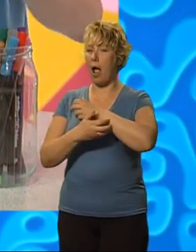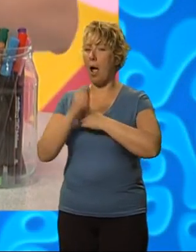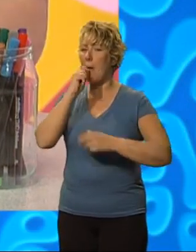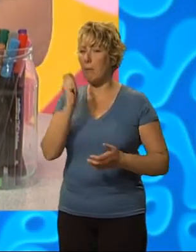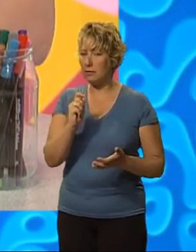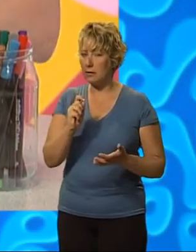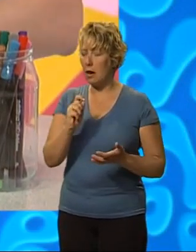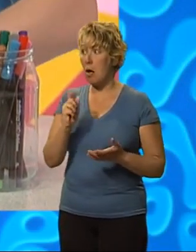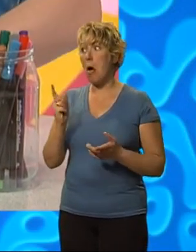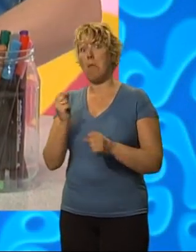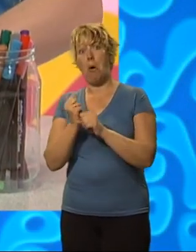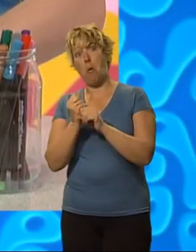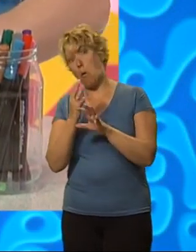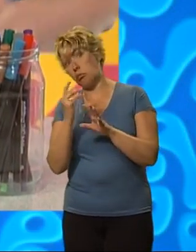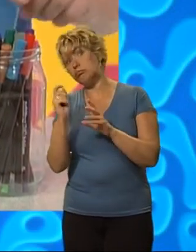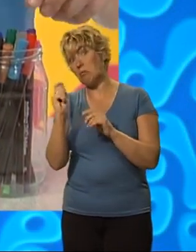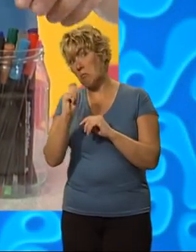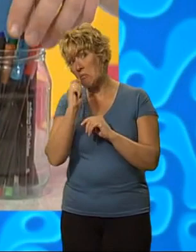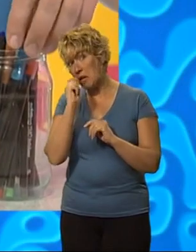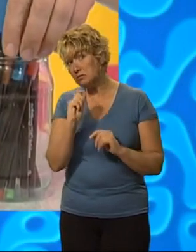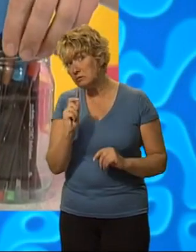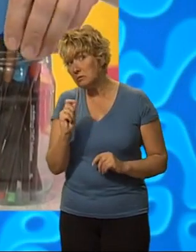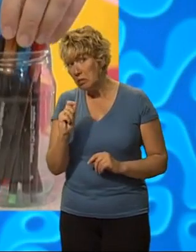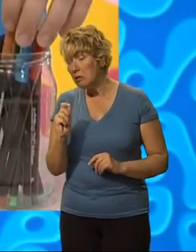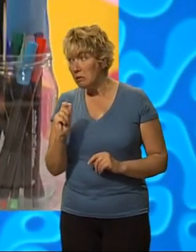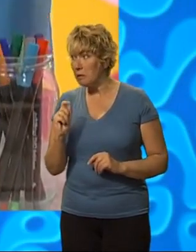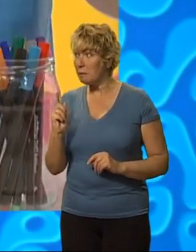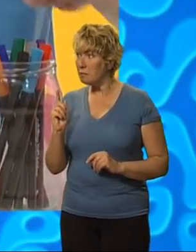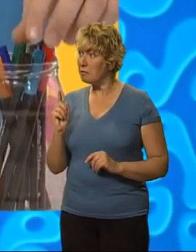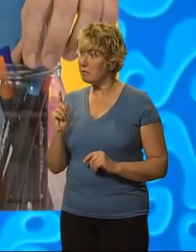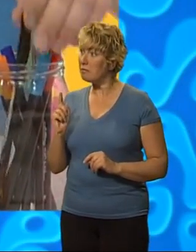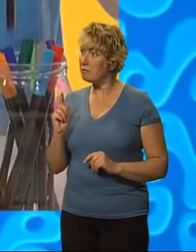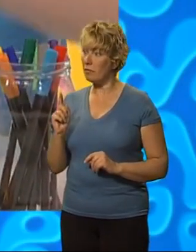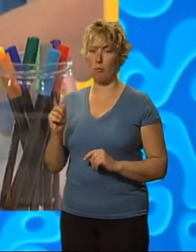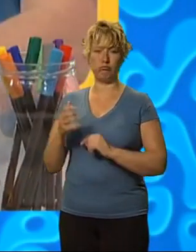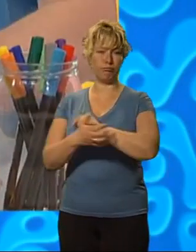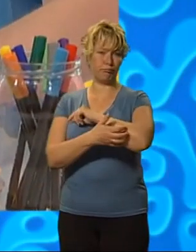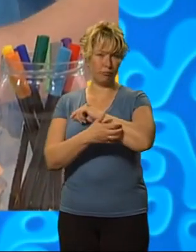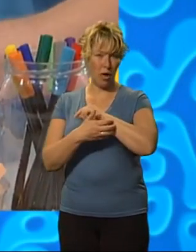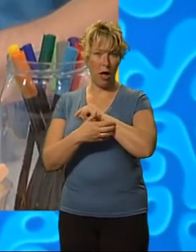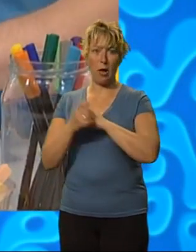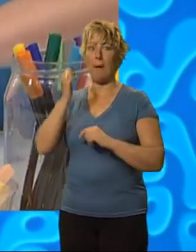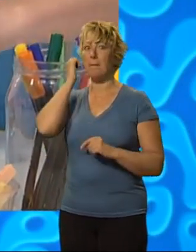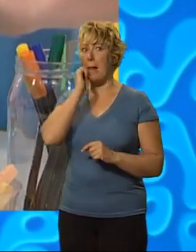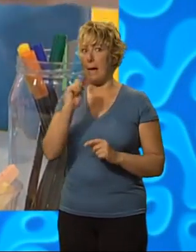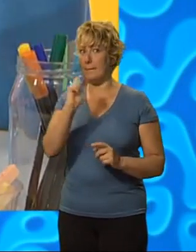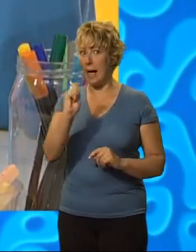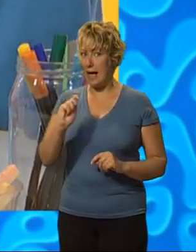maybe a nice golden pencil. A brown and a black